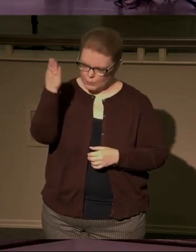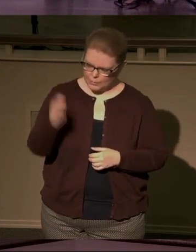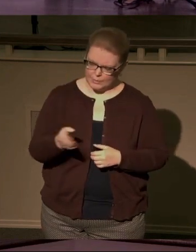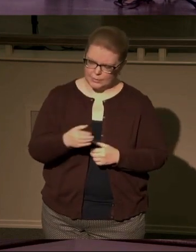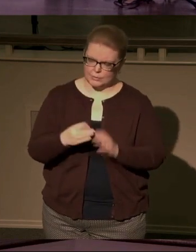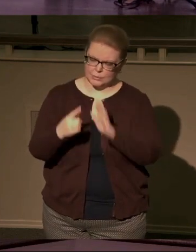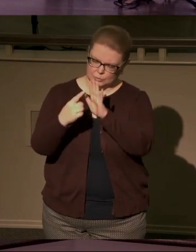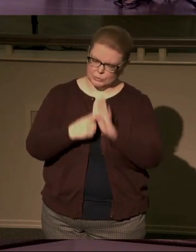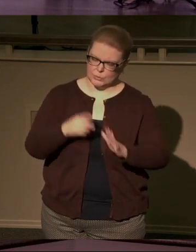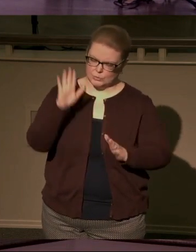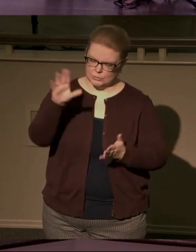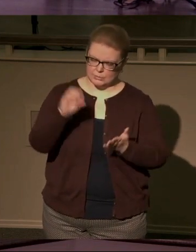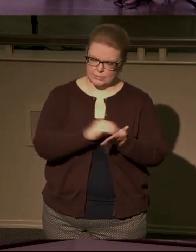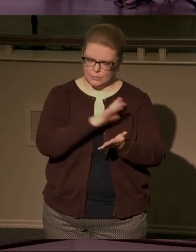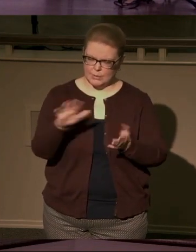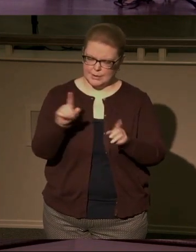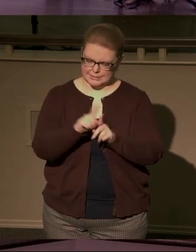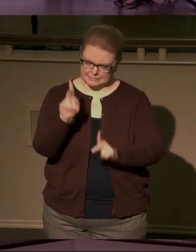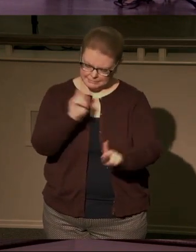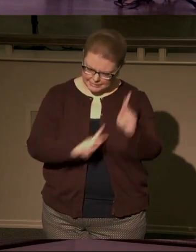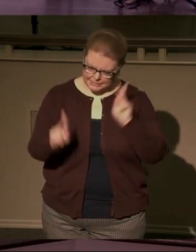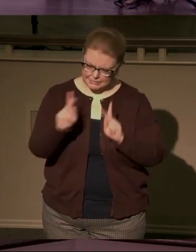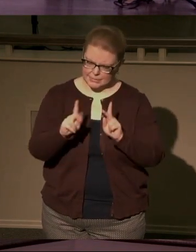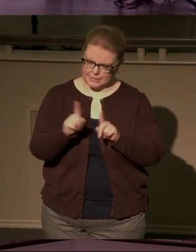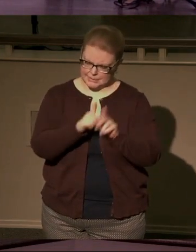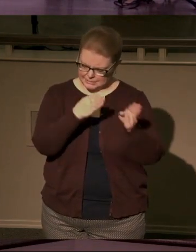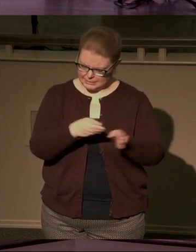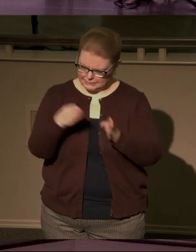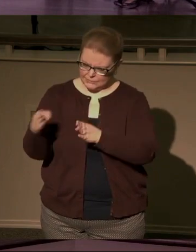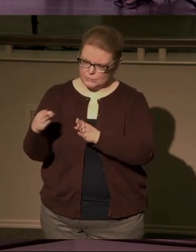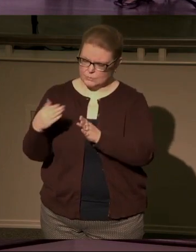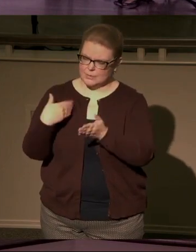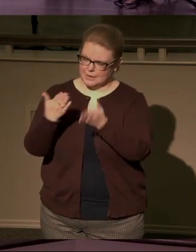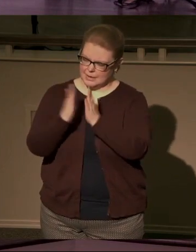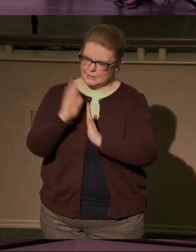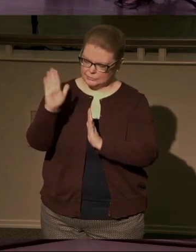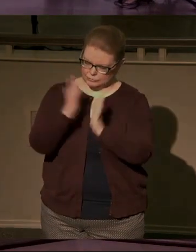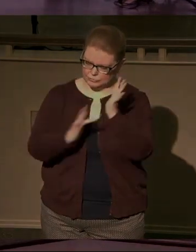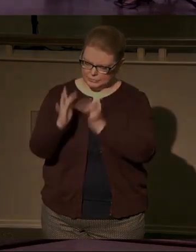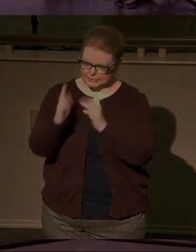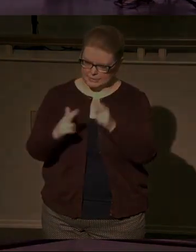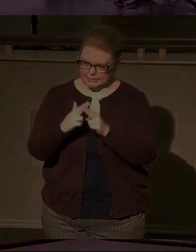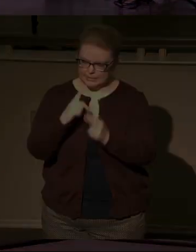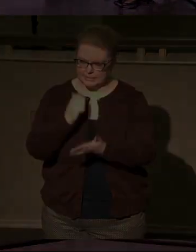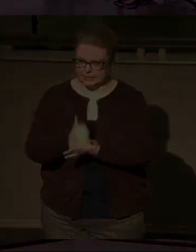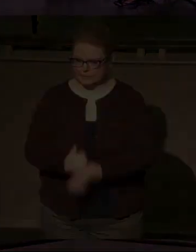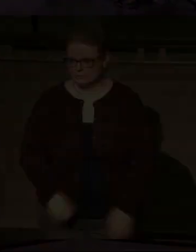glory as a congregation and as individuals. And we ask this in the name of Jesus. Amen.